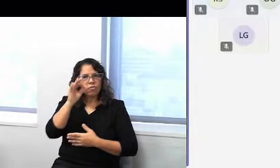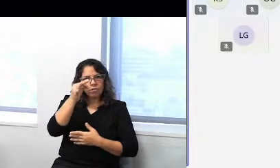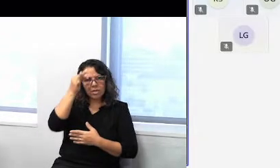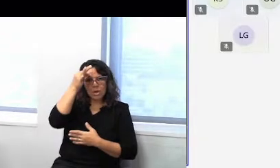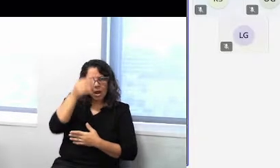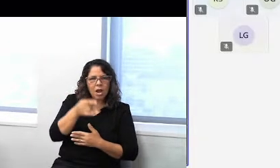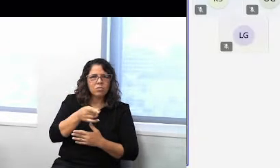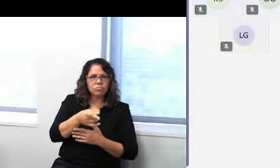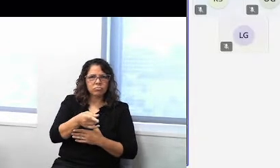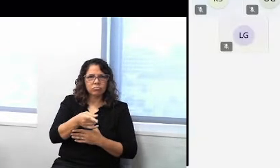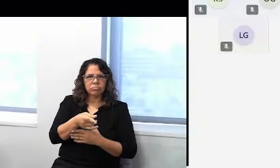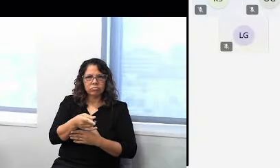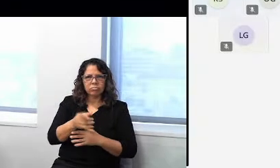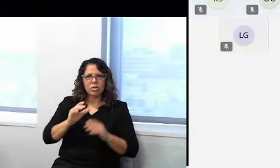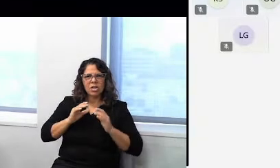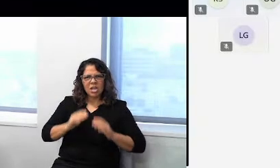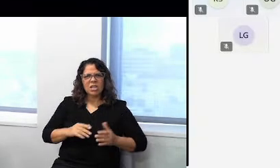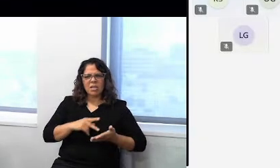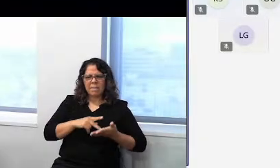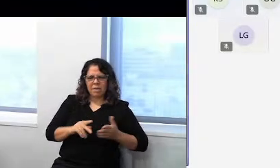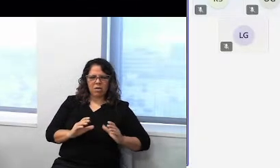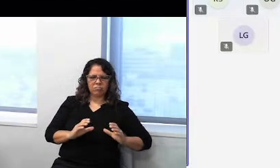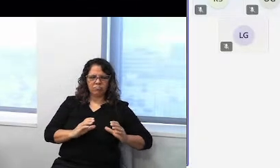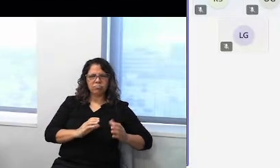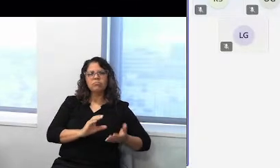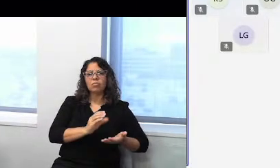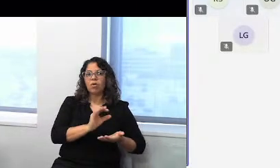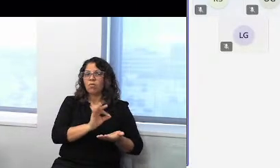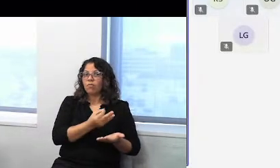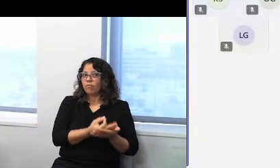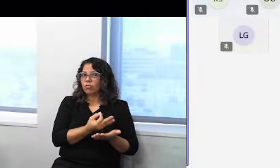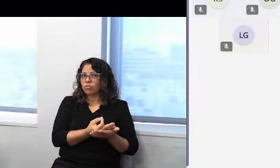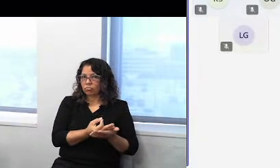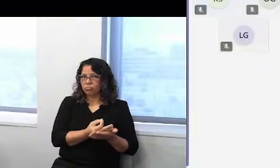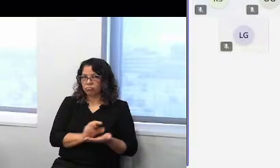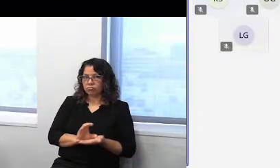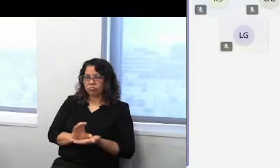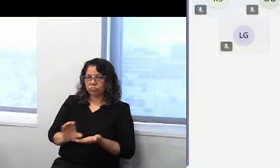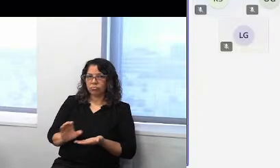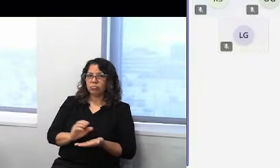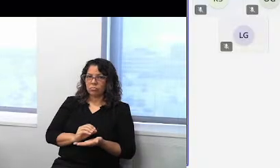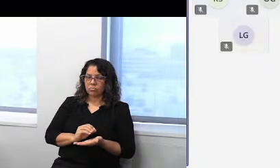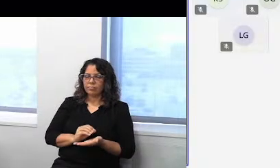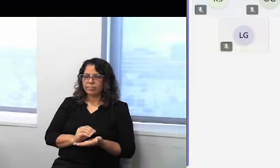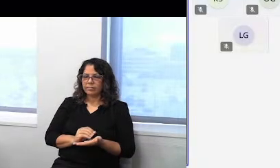correct. And as we discussed, these are private PPOAs, right?